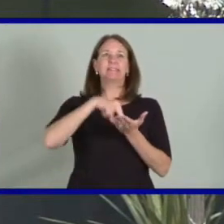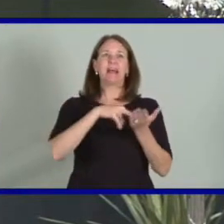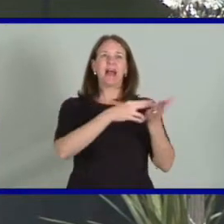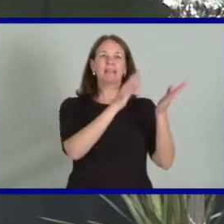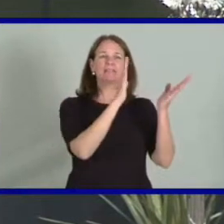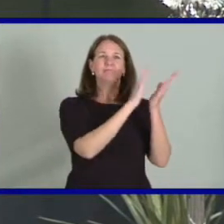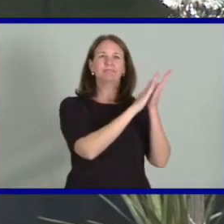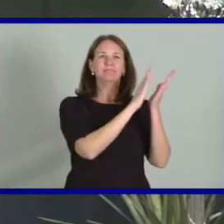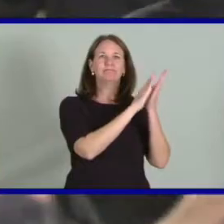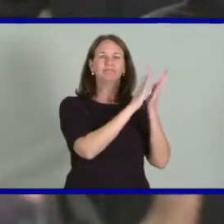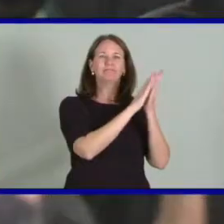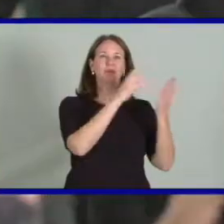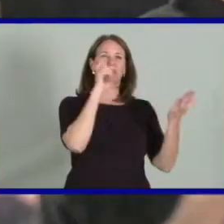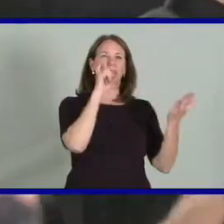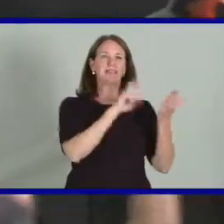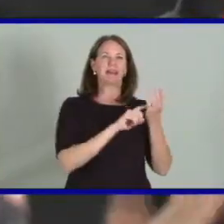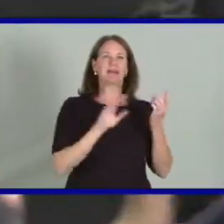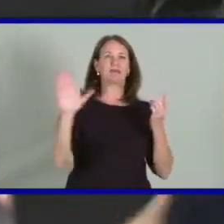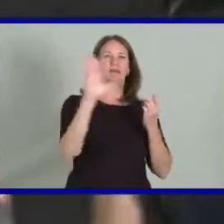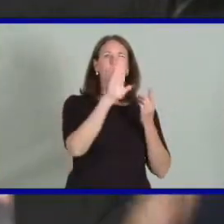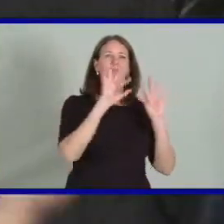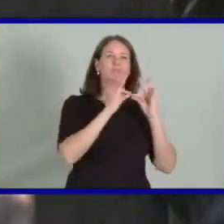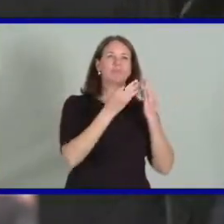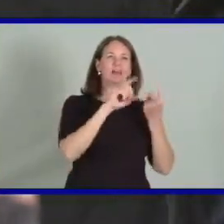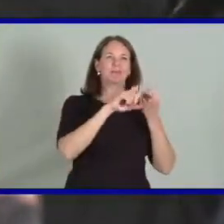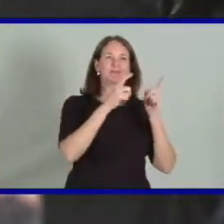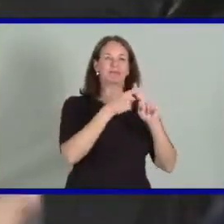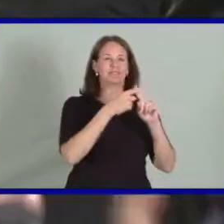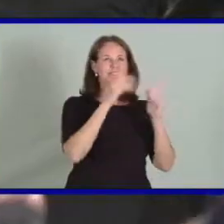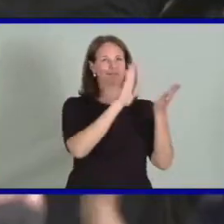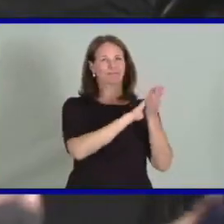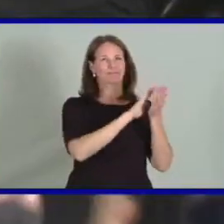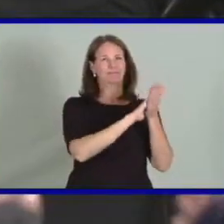in the audience, and we'll help you do that. Thank you so much.